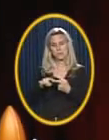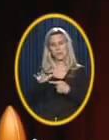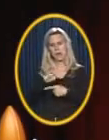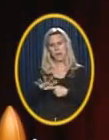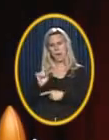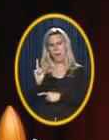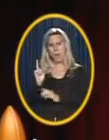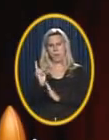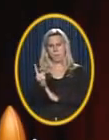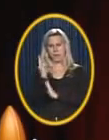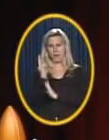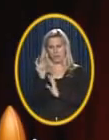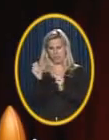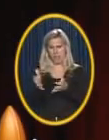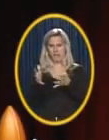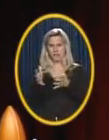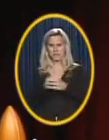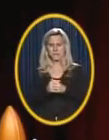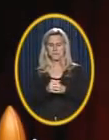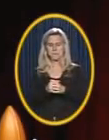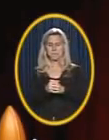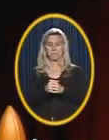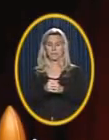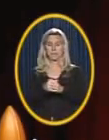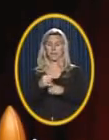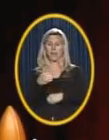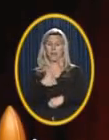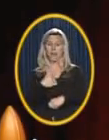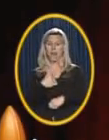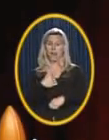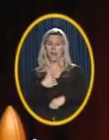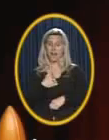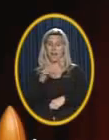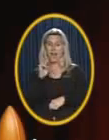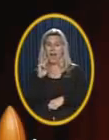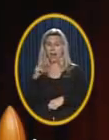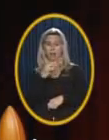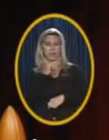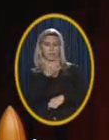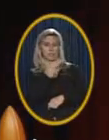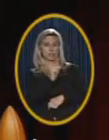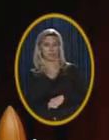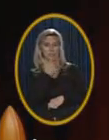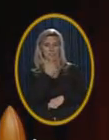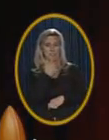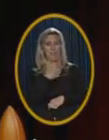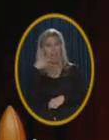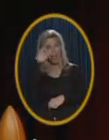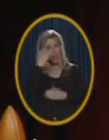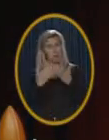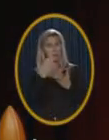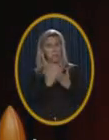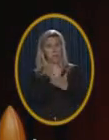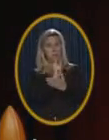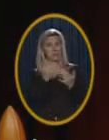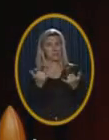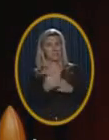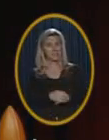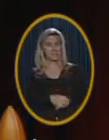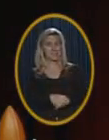about 1 minute, I guess, about 1 minute to go. And that was when I turned to John and I said, I think we might do it.